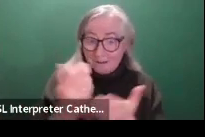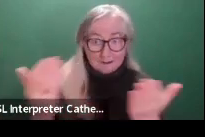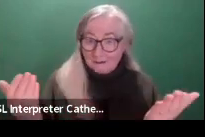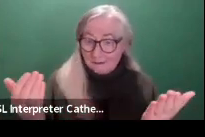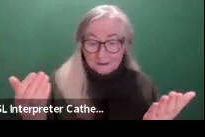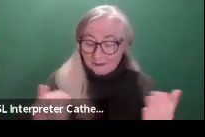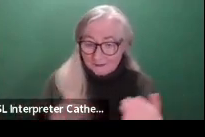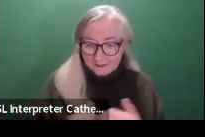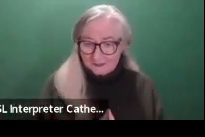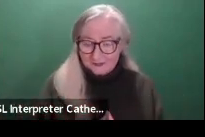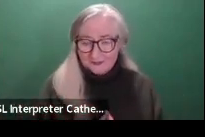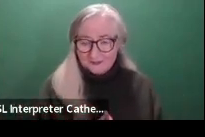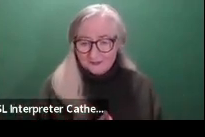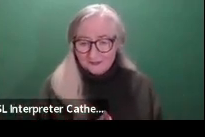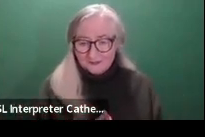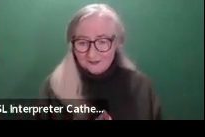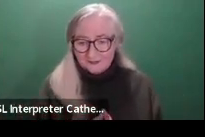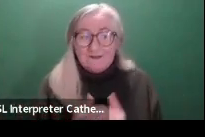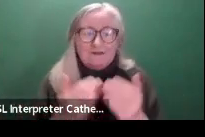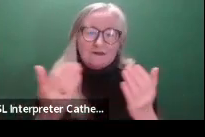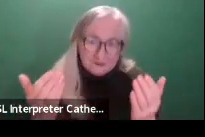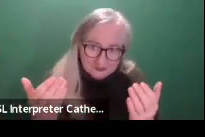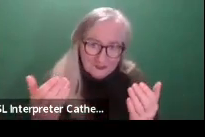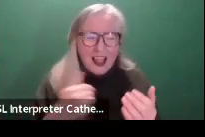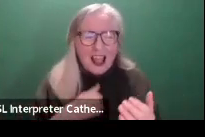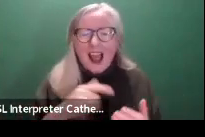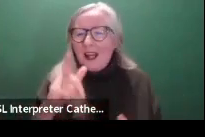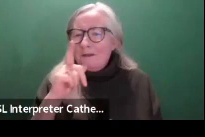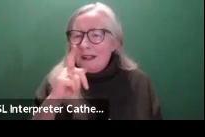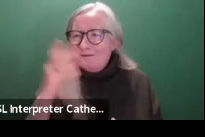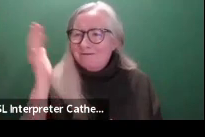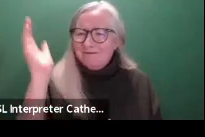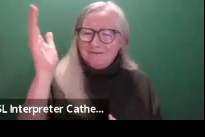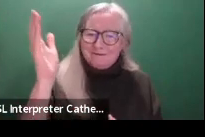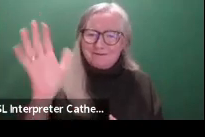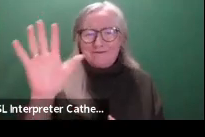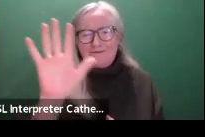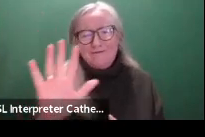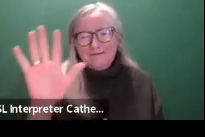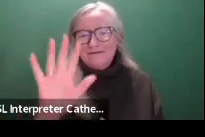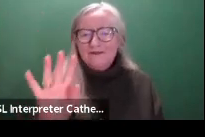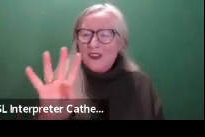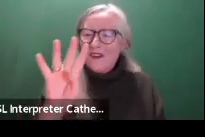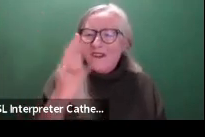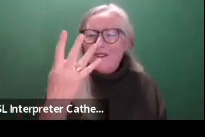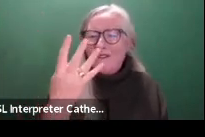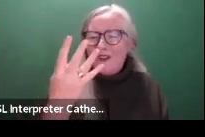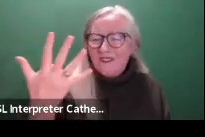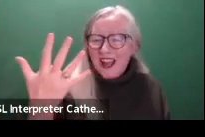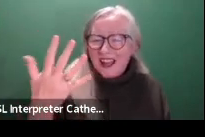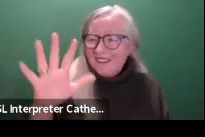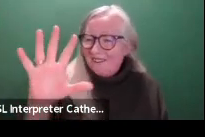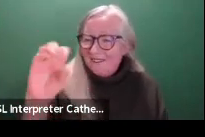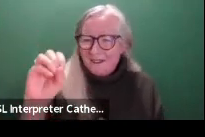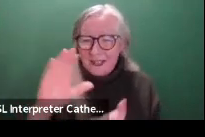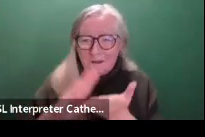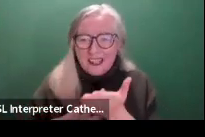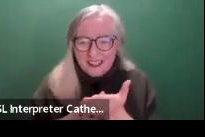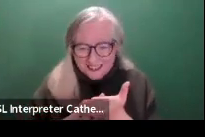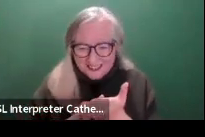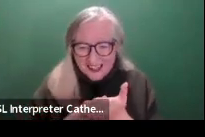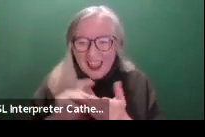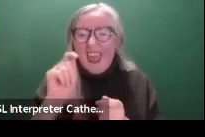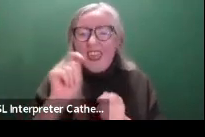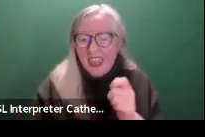And so, yeah, I'll speak for, sort of 45, 50 minutes-ish, I think. And then we'll have time